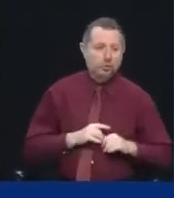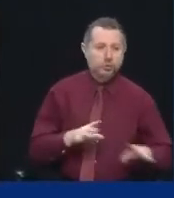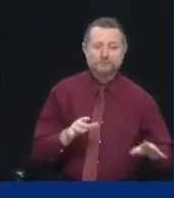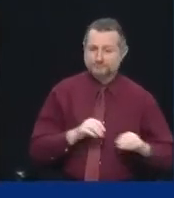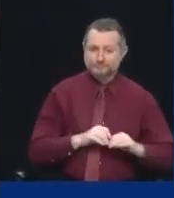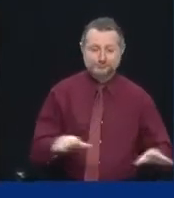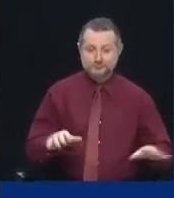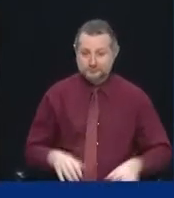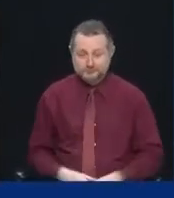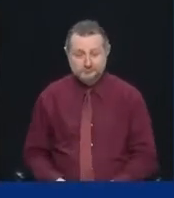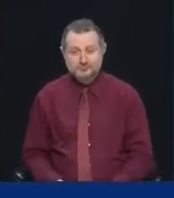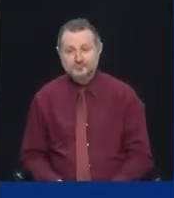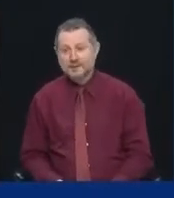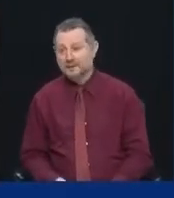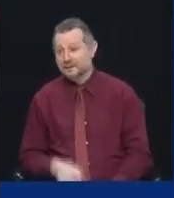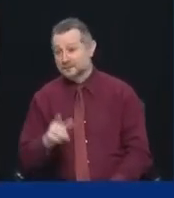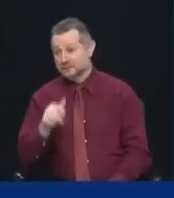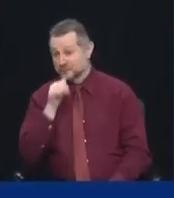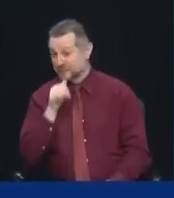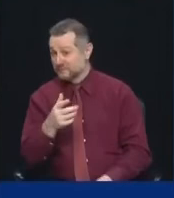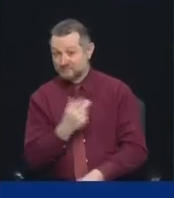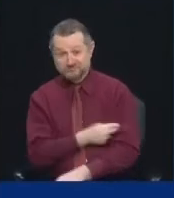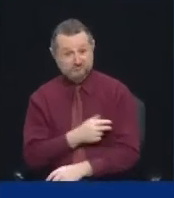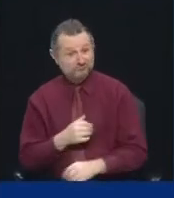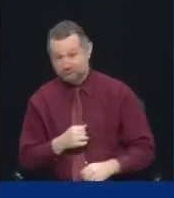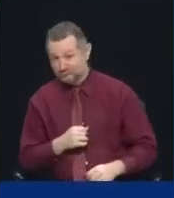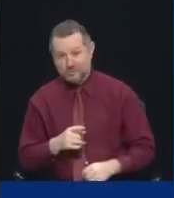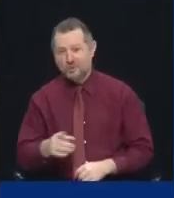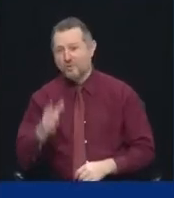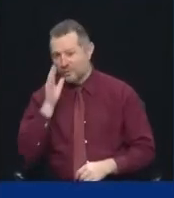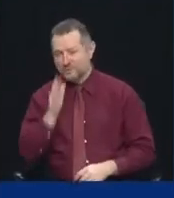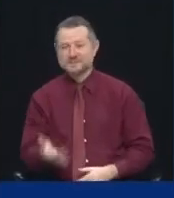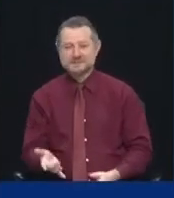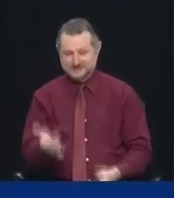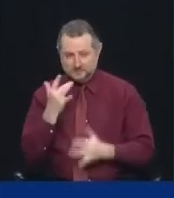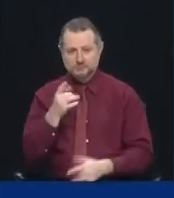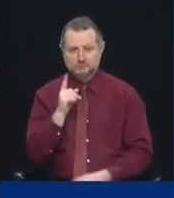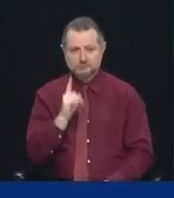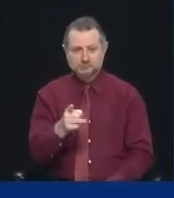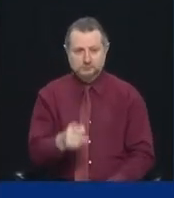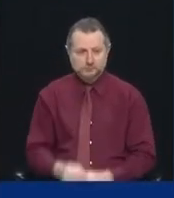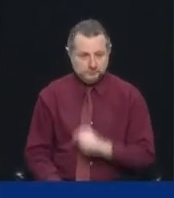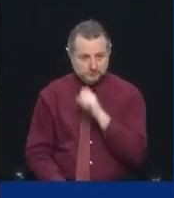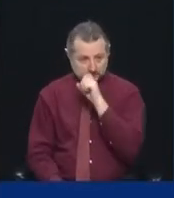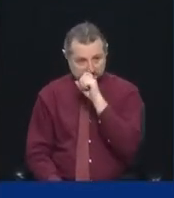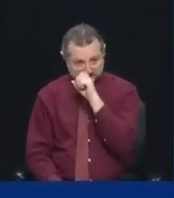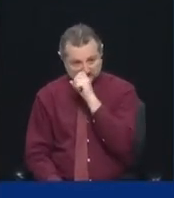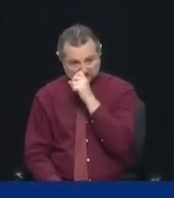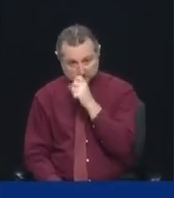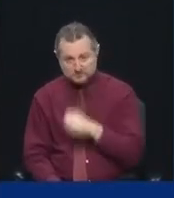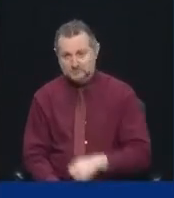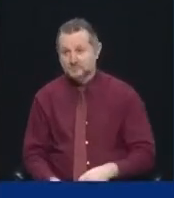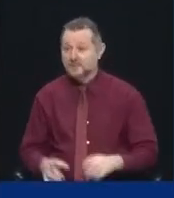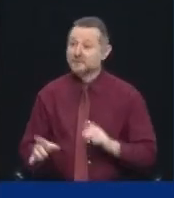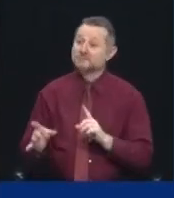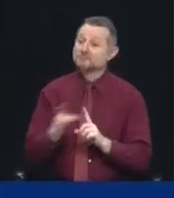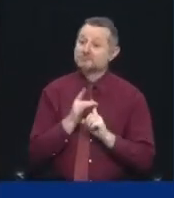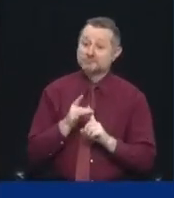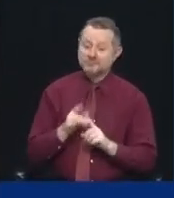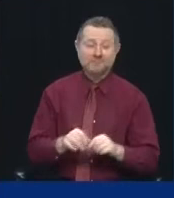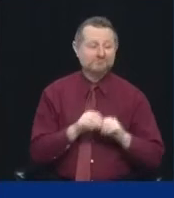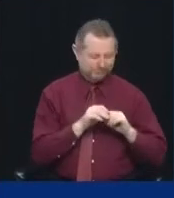don't take the vaccines, you will get sick when someone who's infected contacts